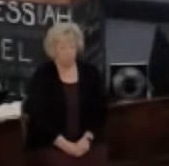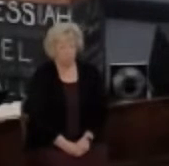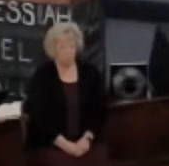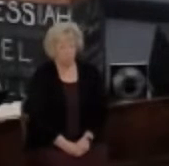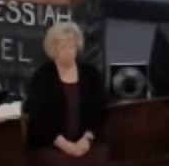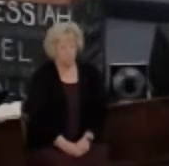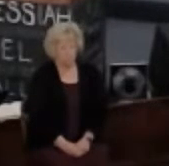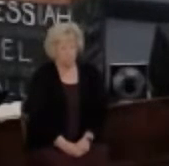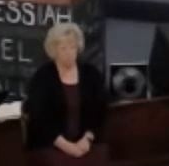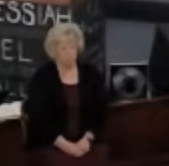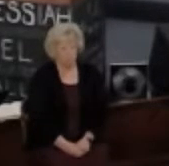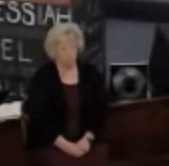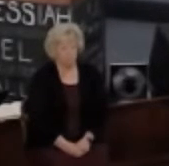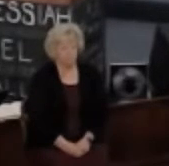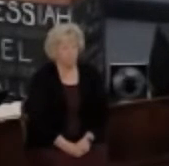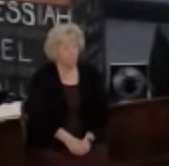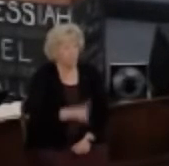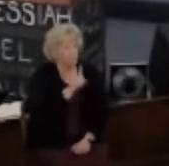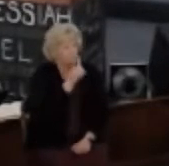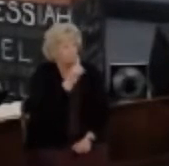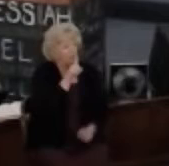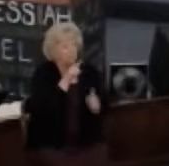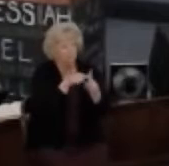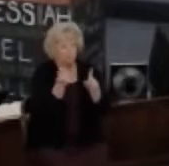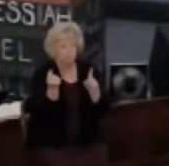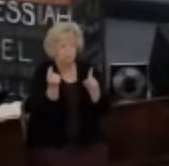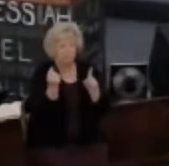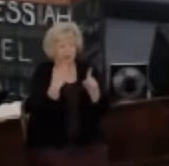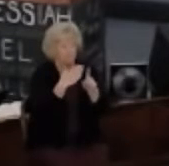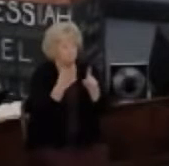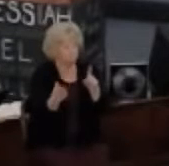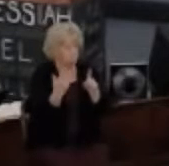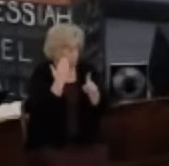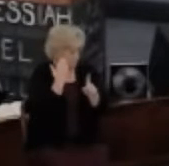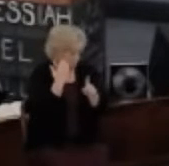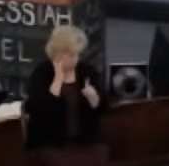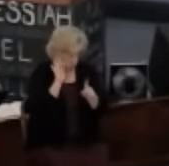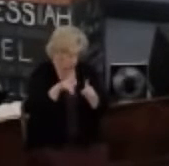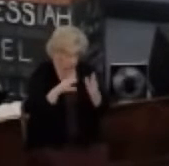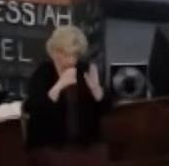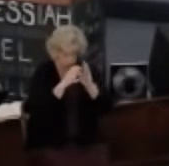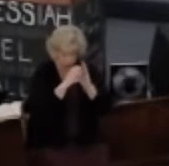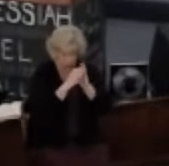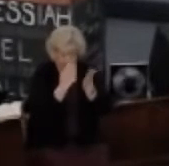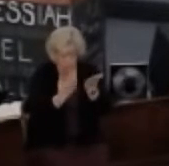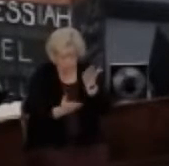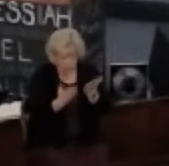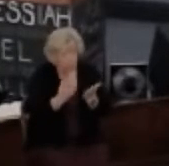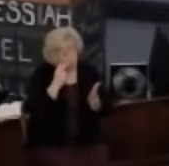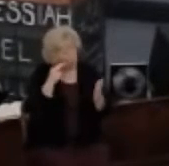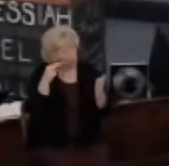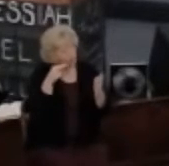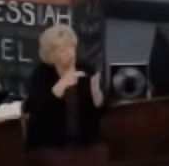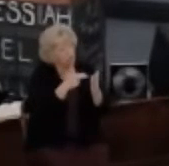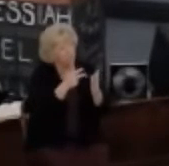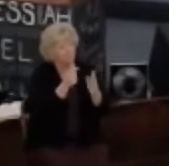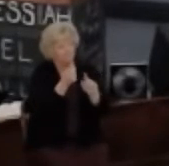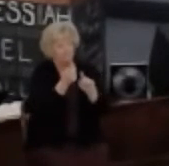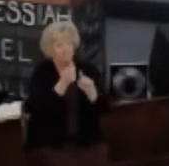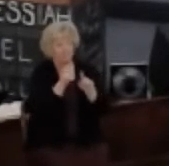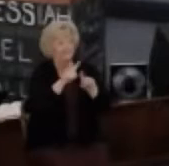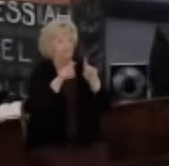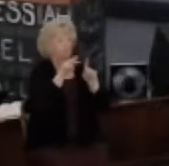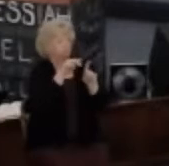We're going to go through the first 11 verses. You're familiar with this passage, but we're going to look at it in a little different